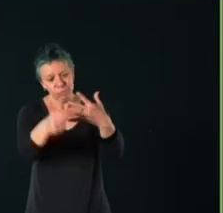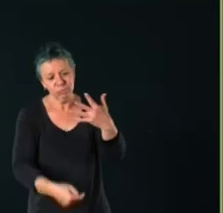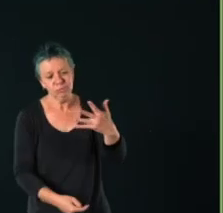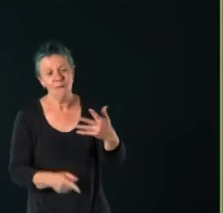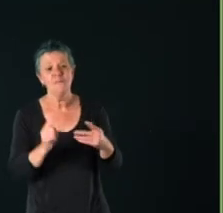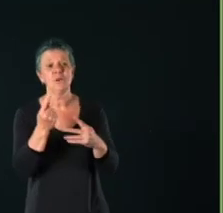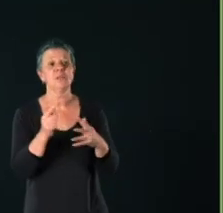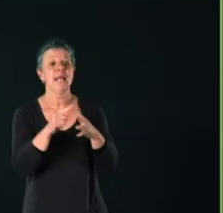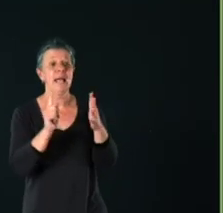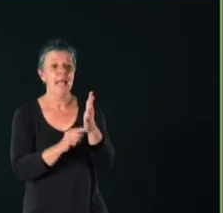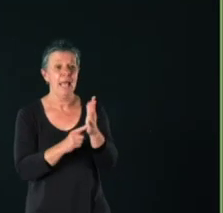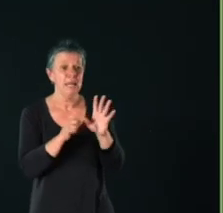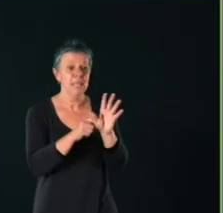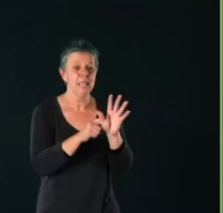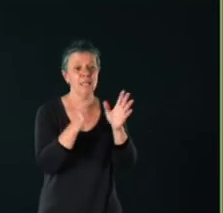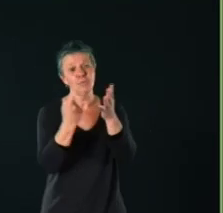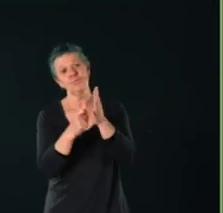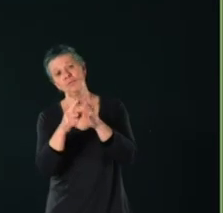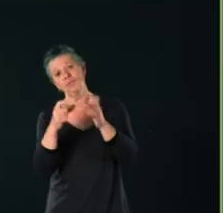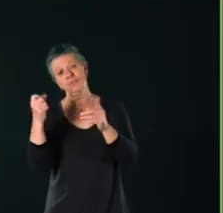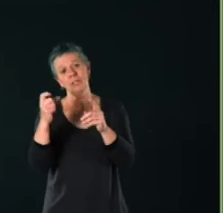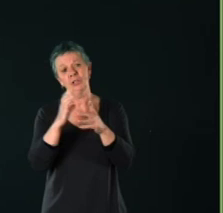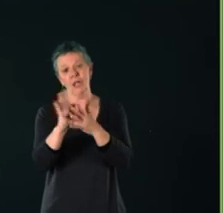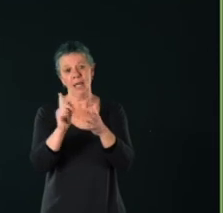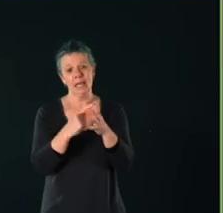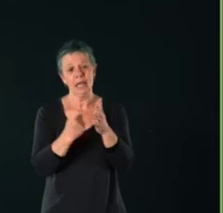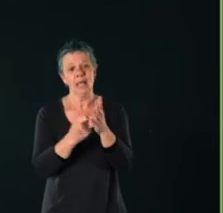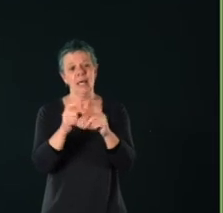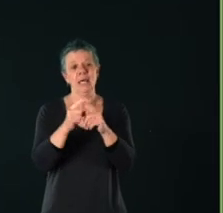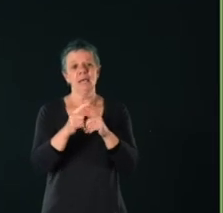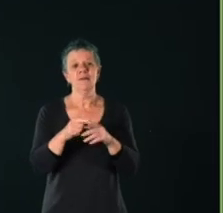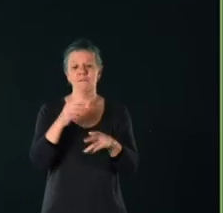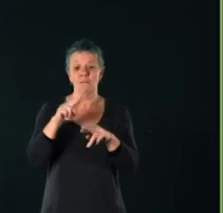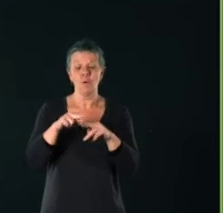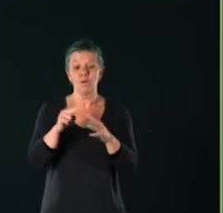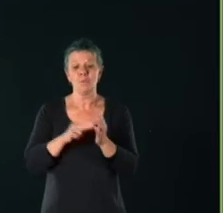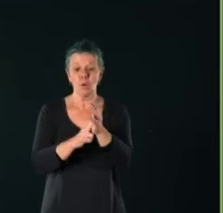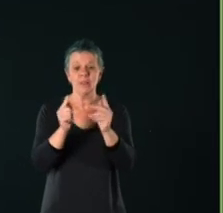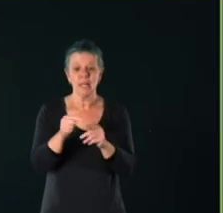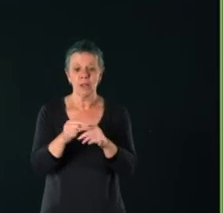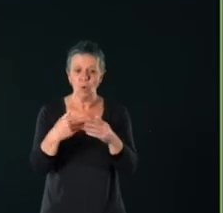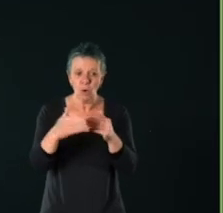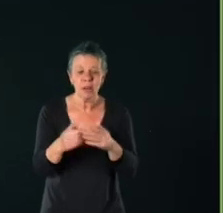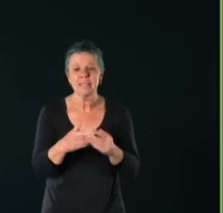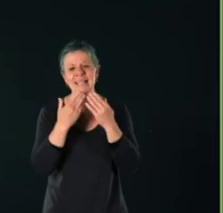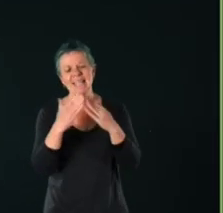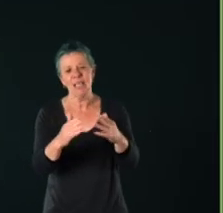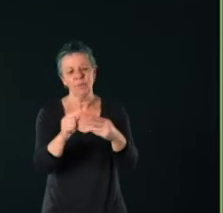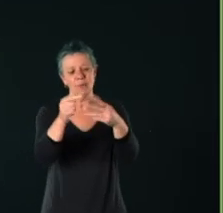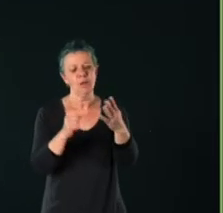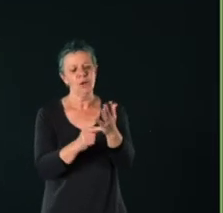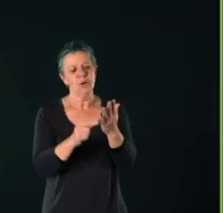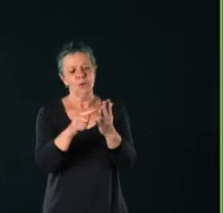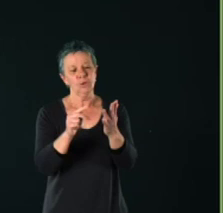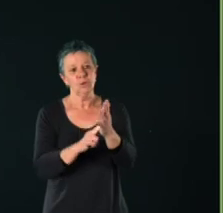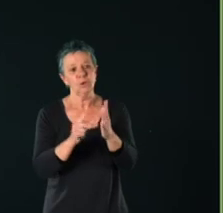Richard, the events and venues coordinators here. You guys were fantastic tonight. We couldn't have done this without you. Tony Collins, Chamber of Commerce, who put me